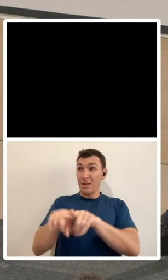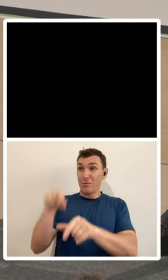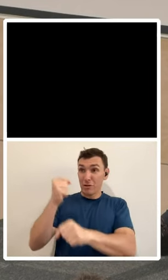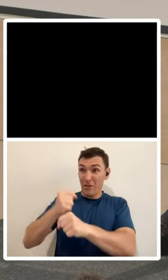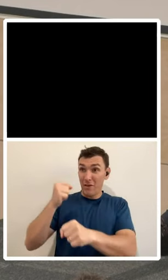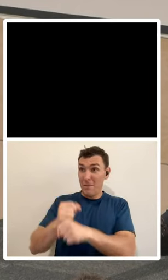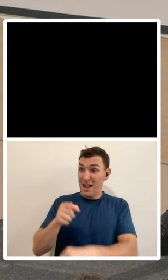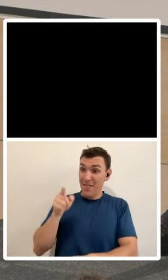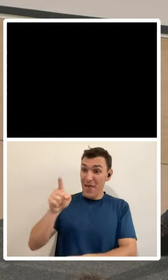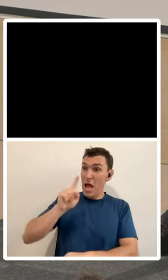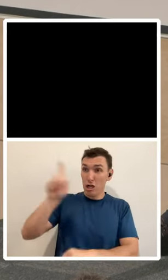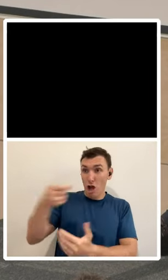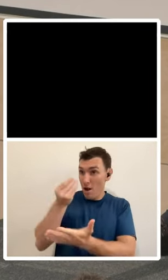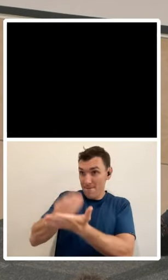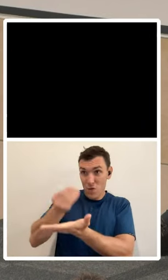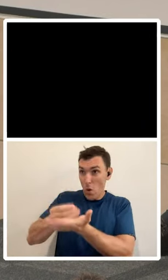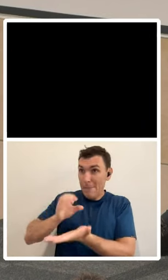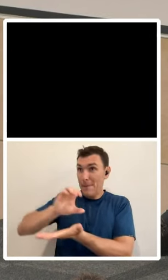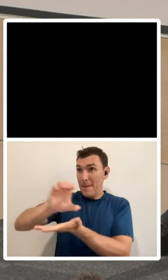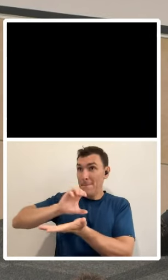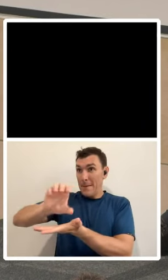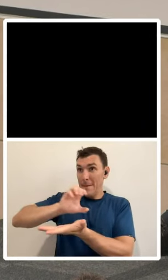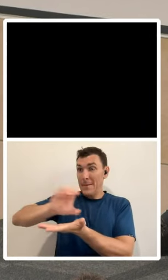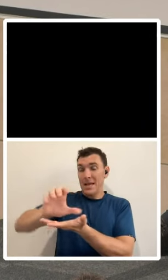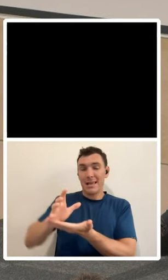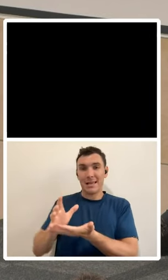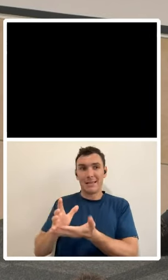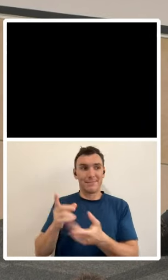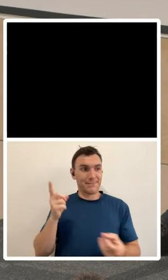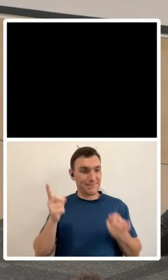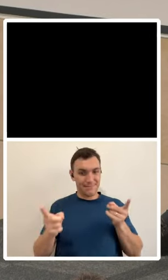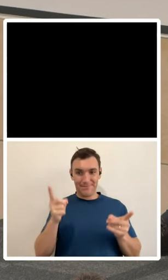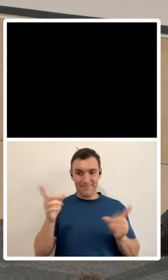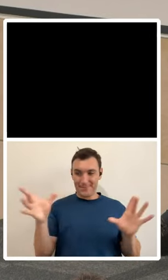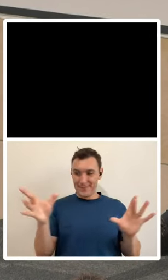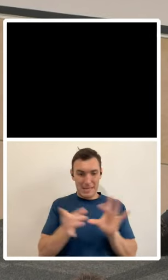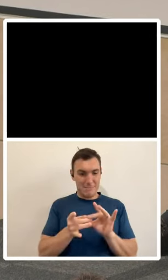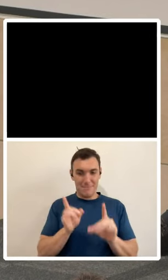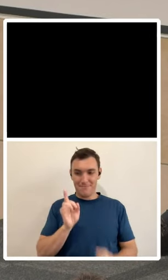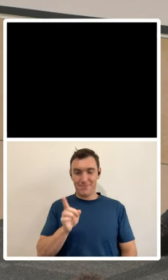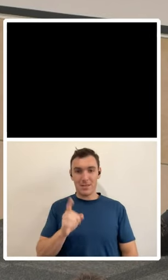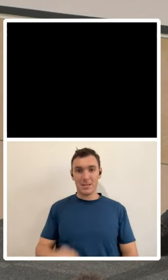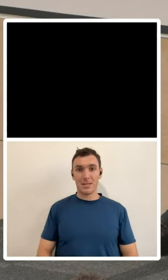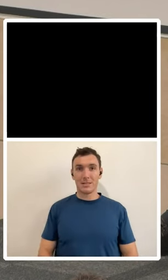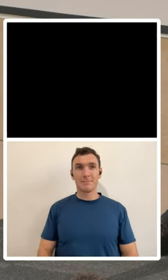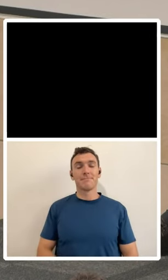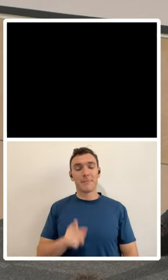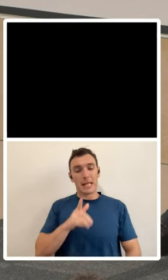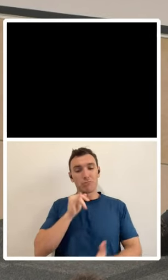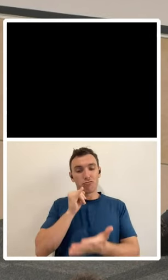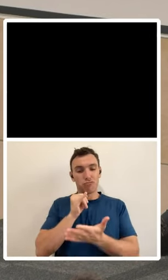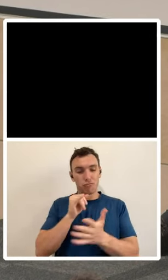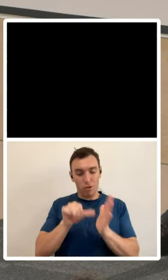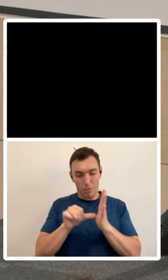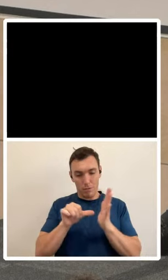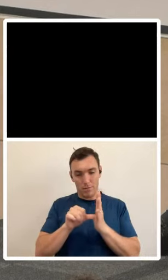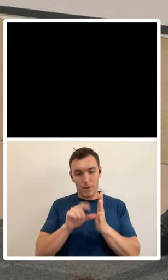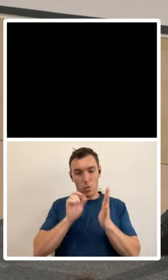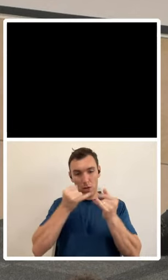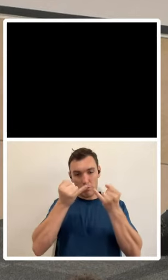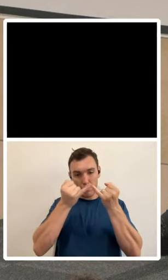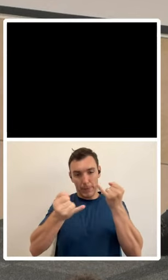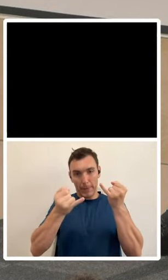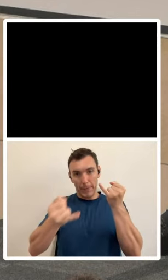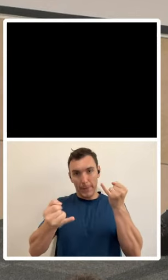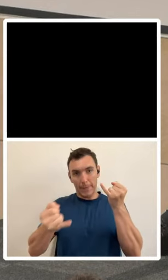in the book where you have this realisation where you're like, this is it. This is the problem. It's cancer. It gets worse. It gets worse. It gets worse. I've got to buy